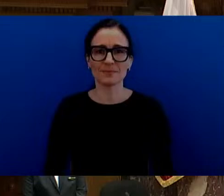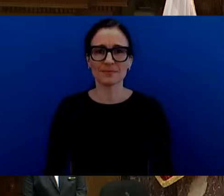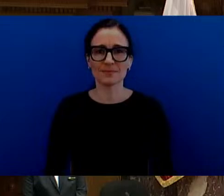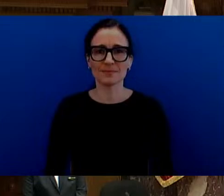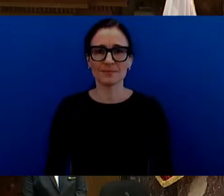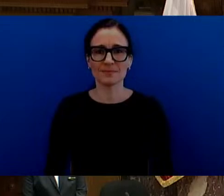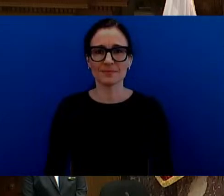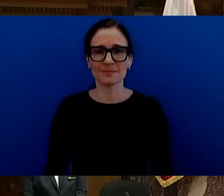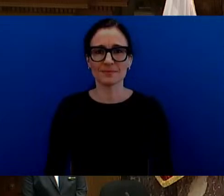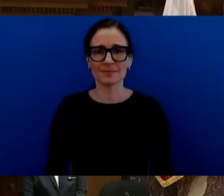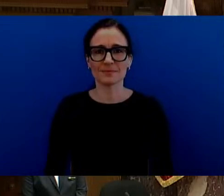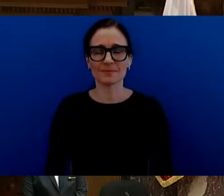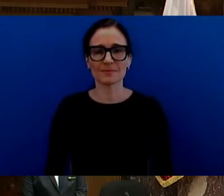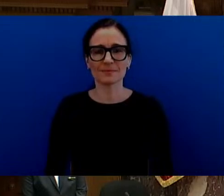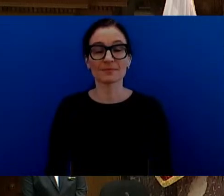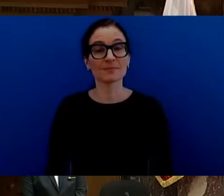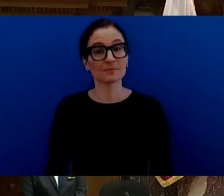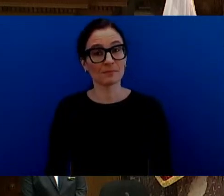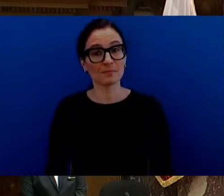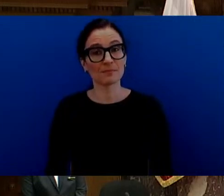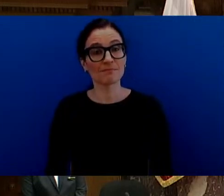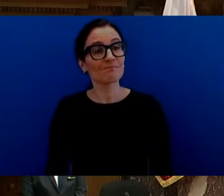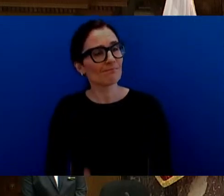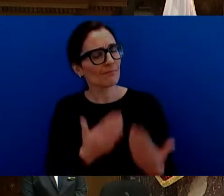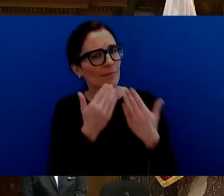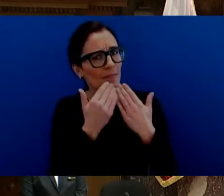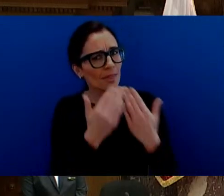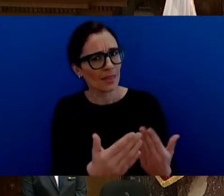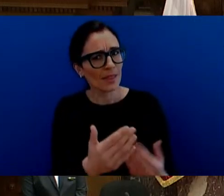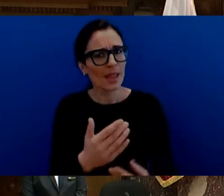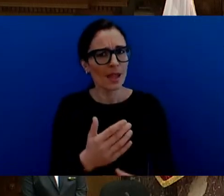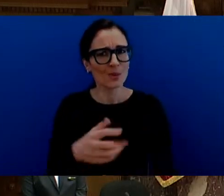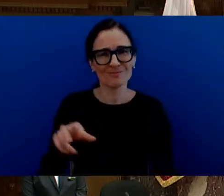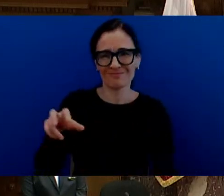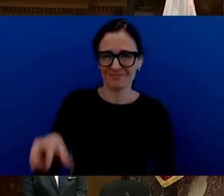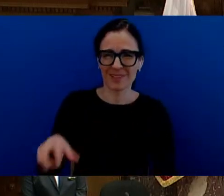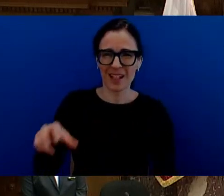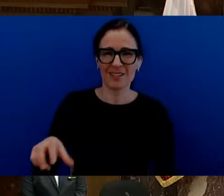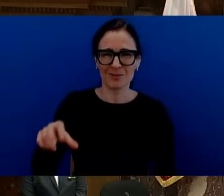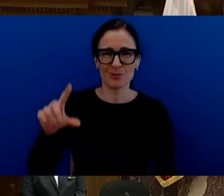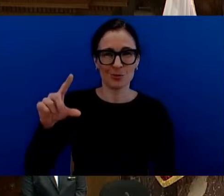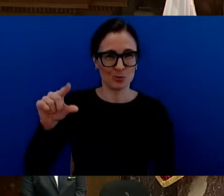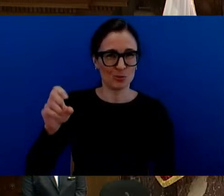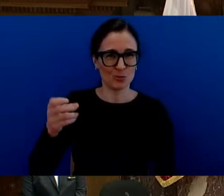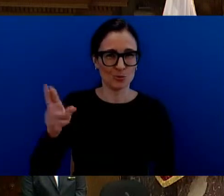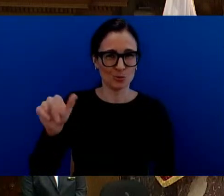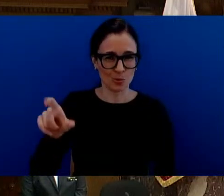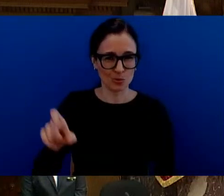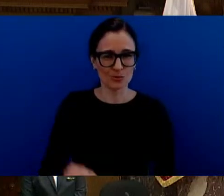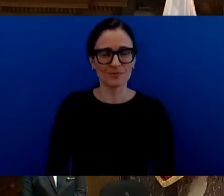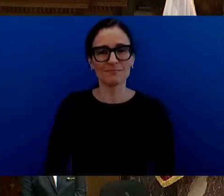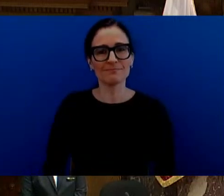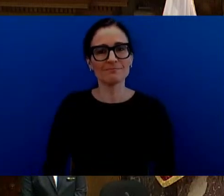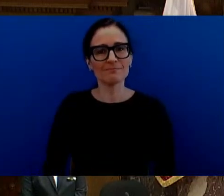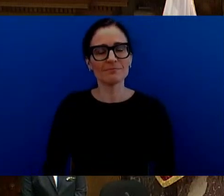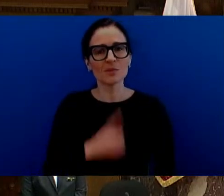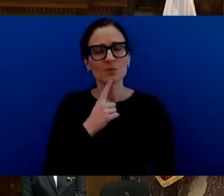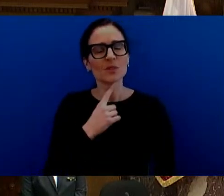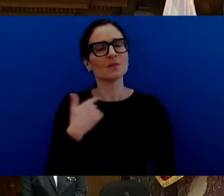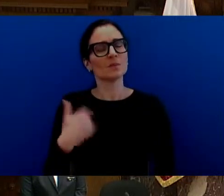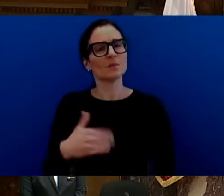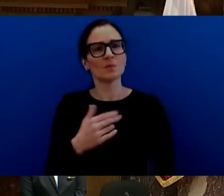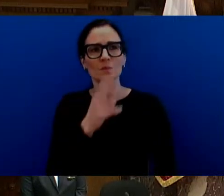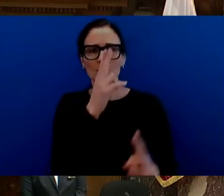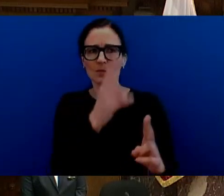Thank you, Elder George. It's a great privilege to have you here today and for opening our proceedings